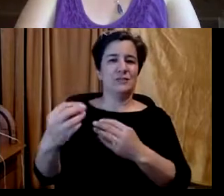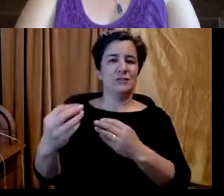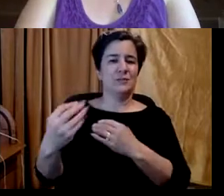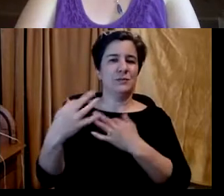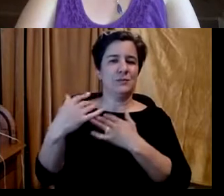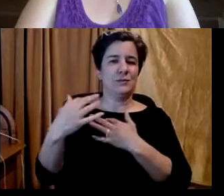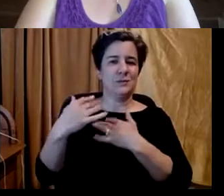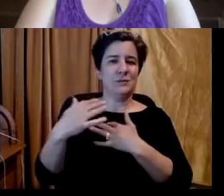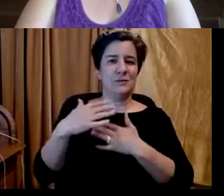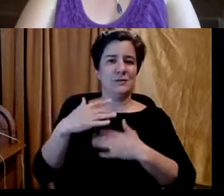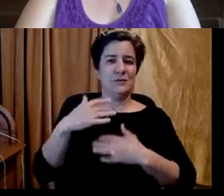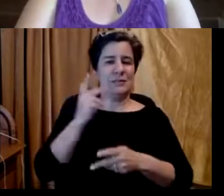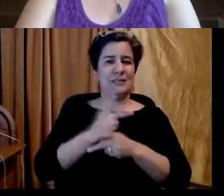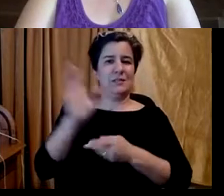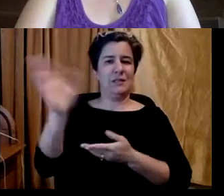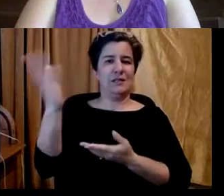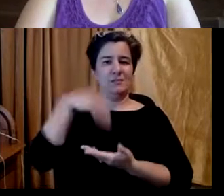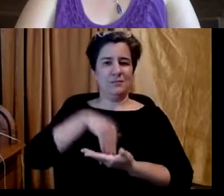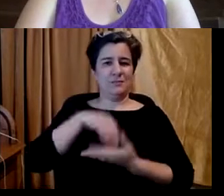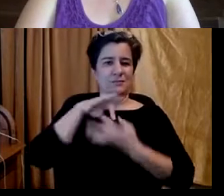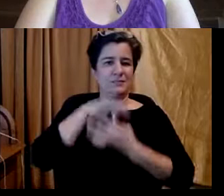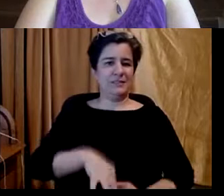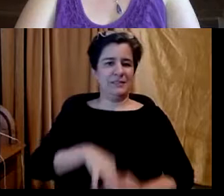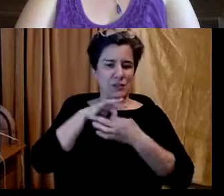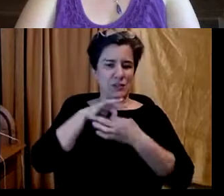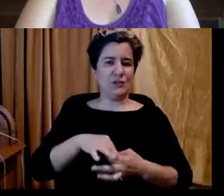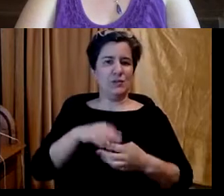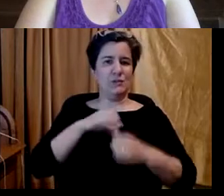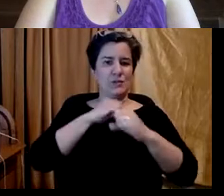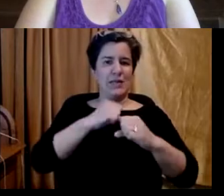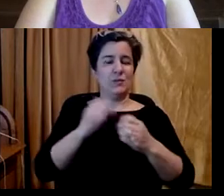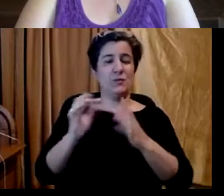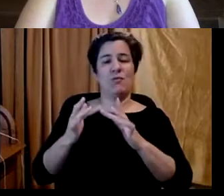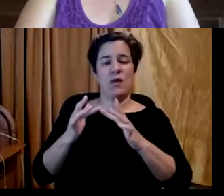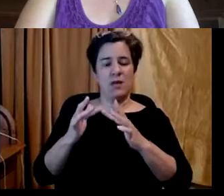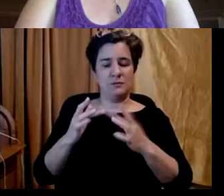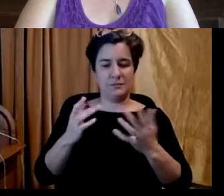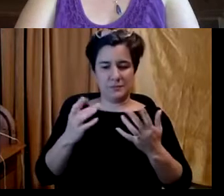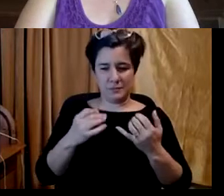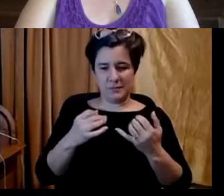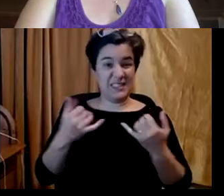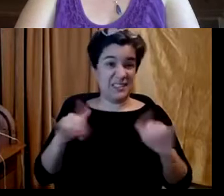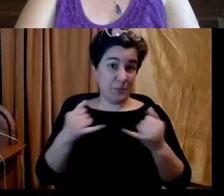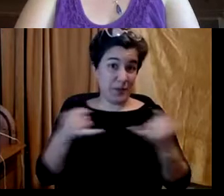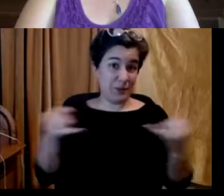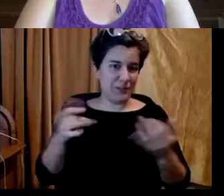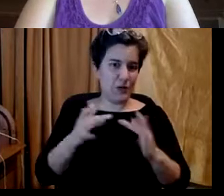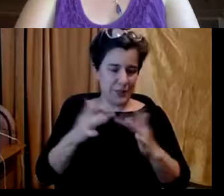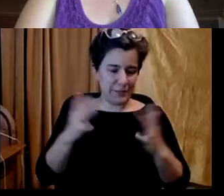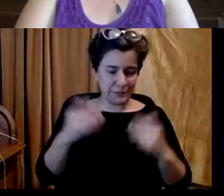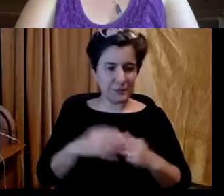centered and protected and safe in online interactions. So if you can go and